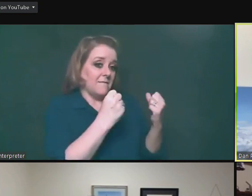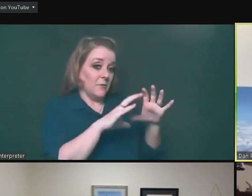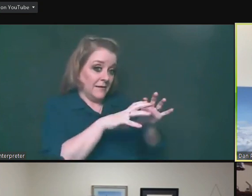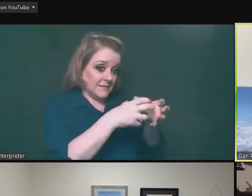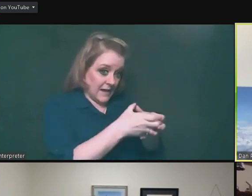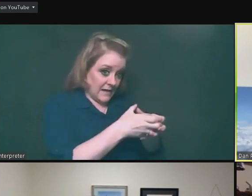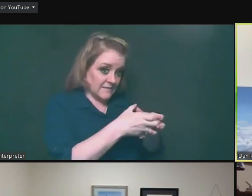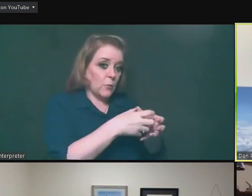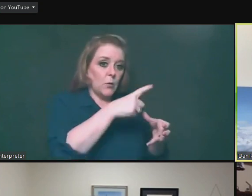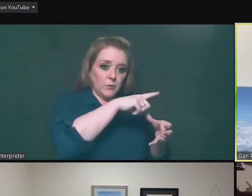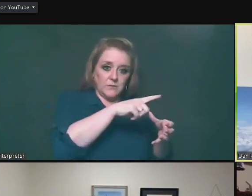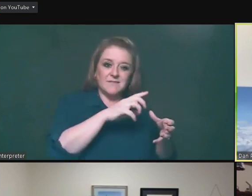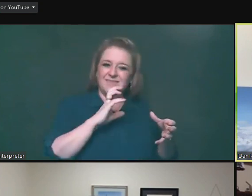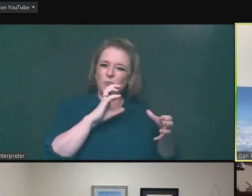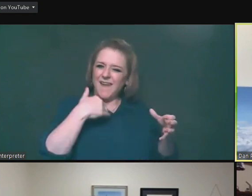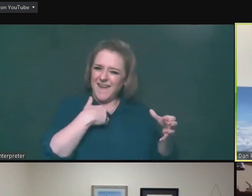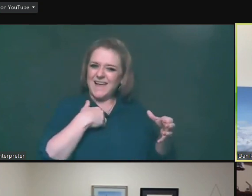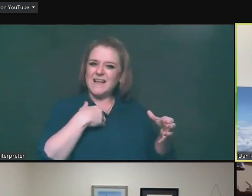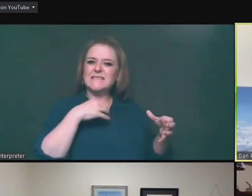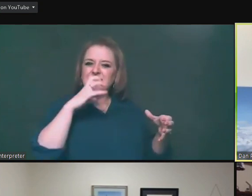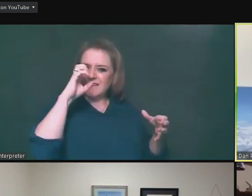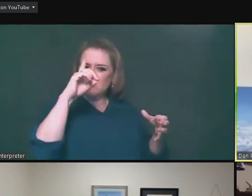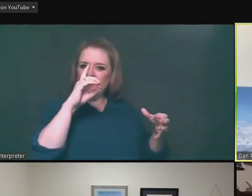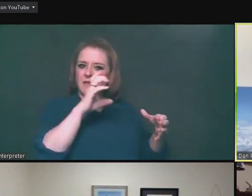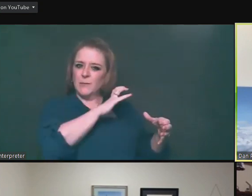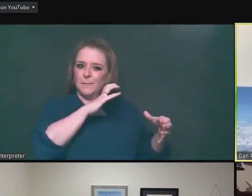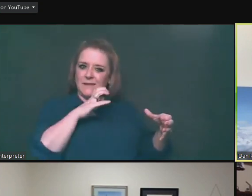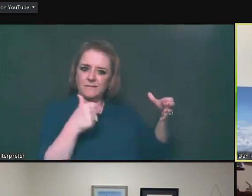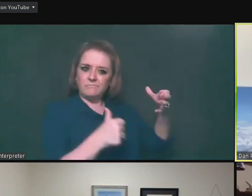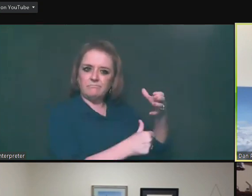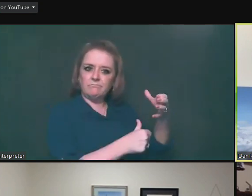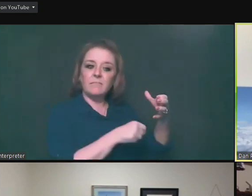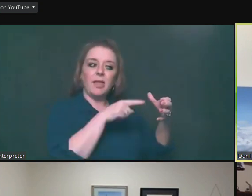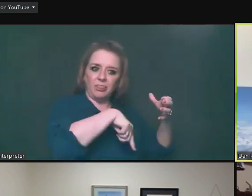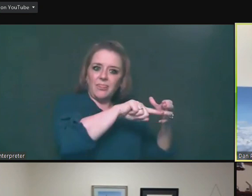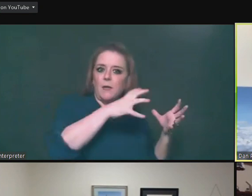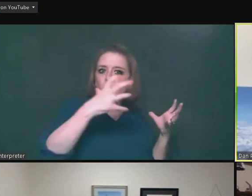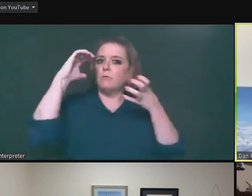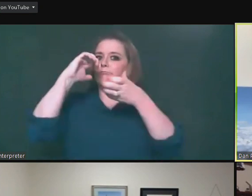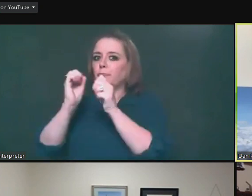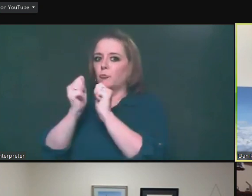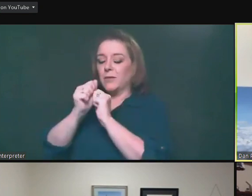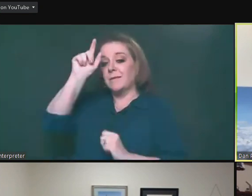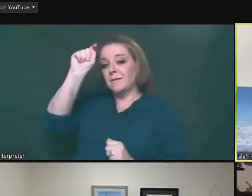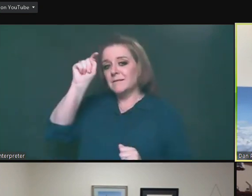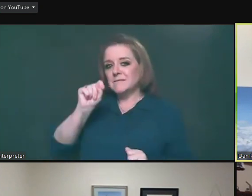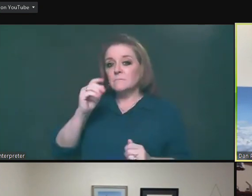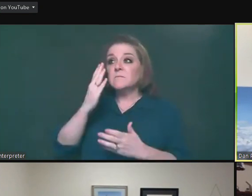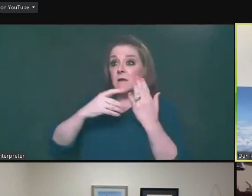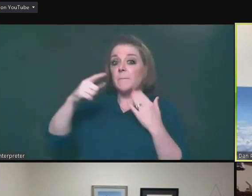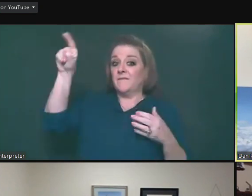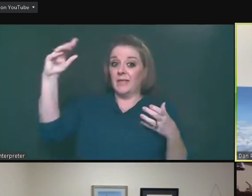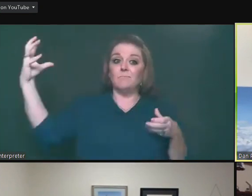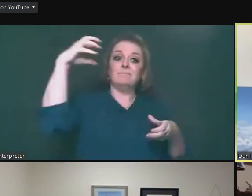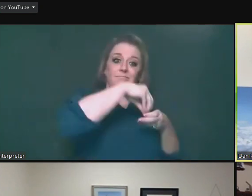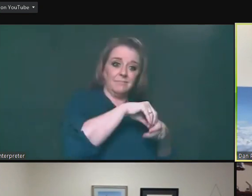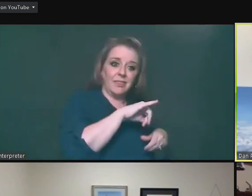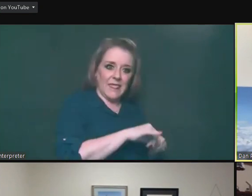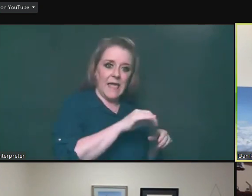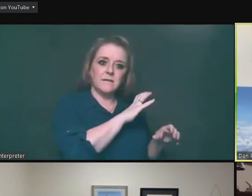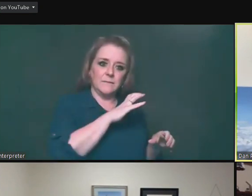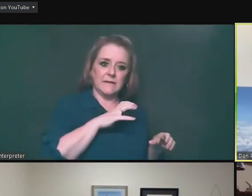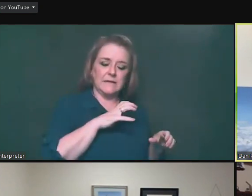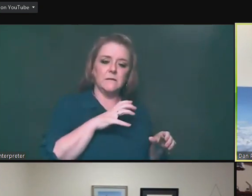this planning. They've met with those leaders. Some of those leaders are on their subcommittees, and that work will